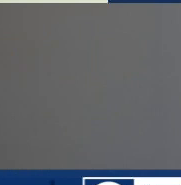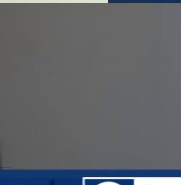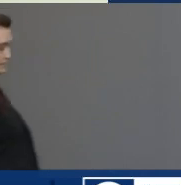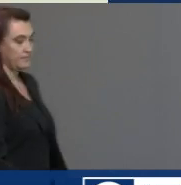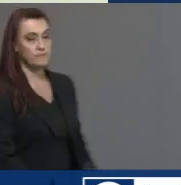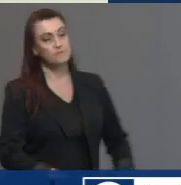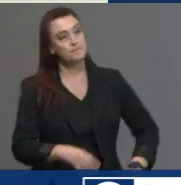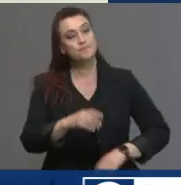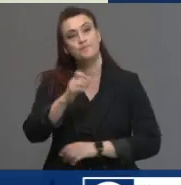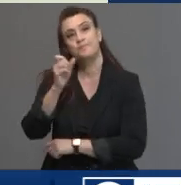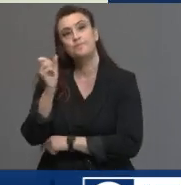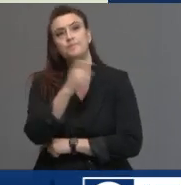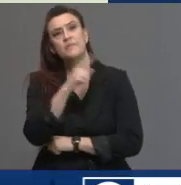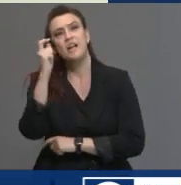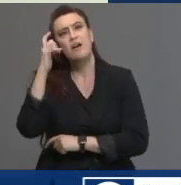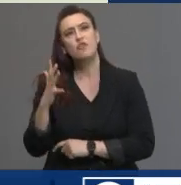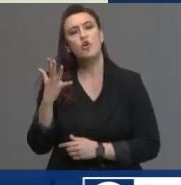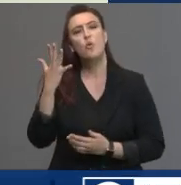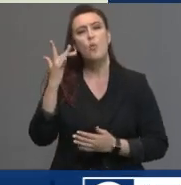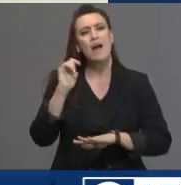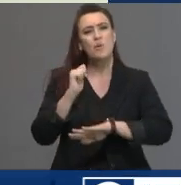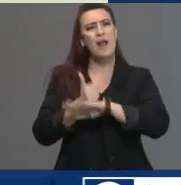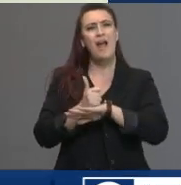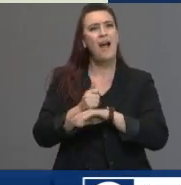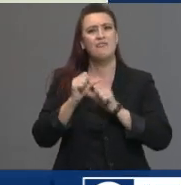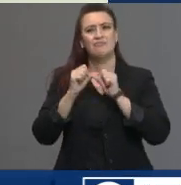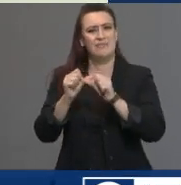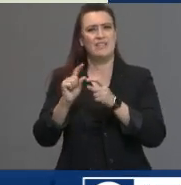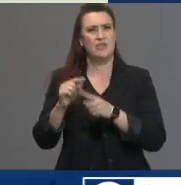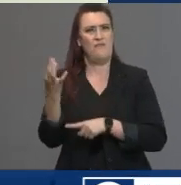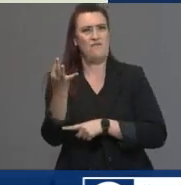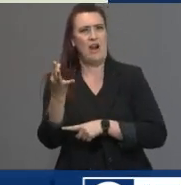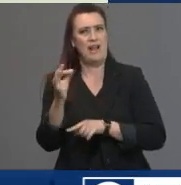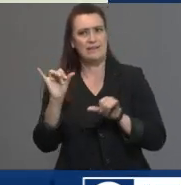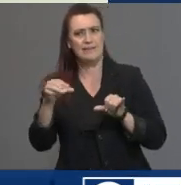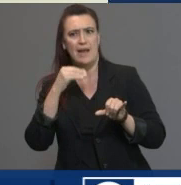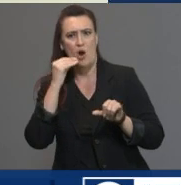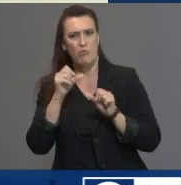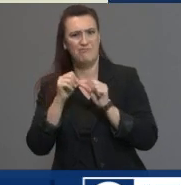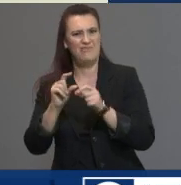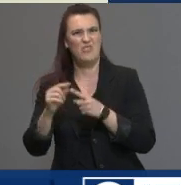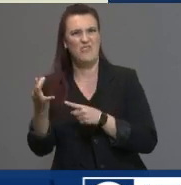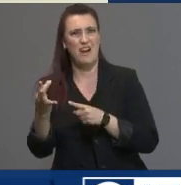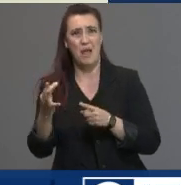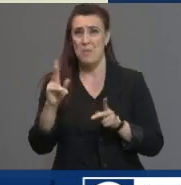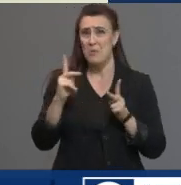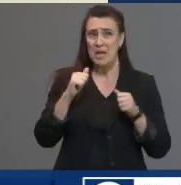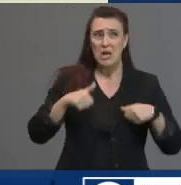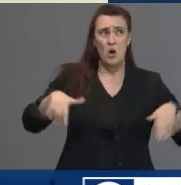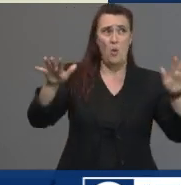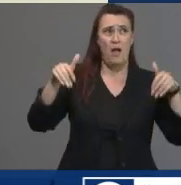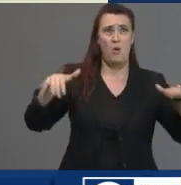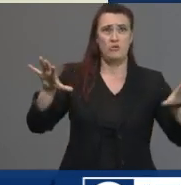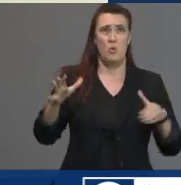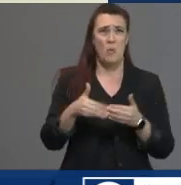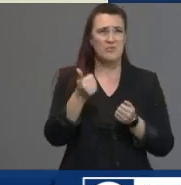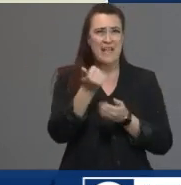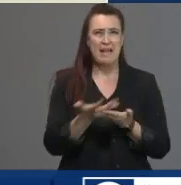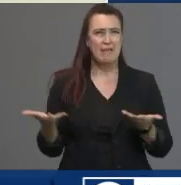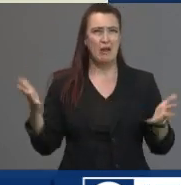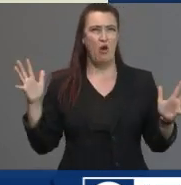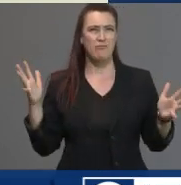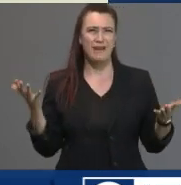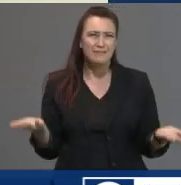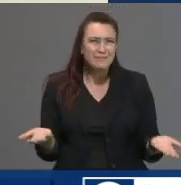Governor, why do we even have a stay-at-home order in place until Friday? People can go out and do almost anything